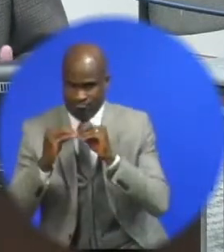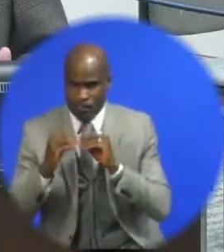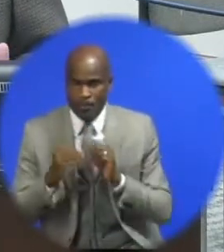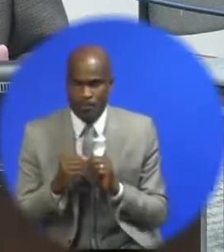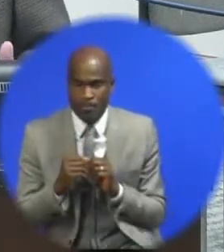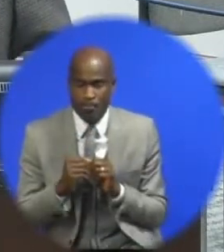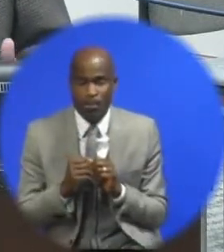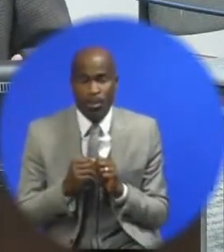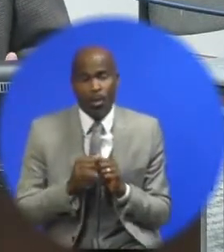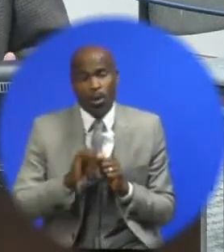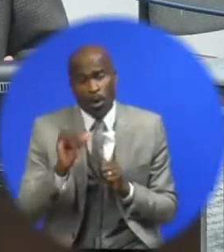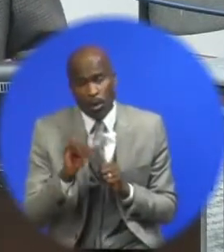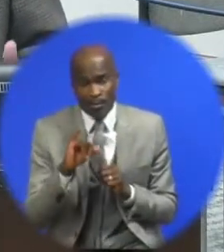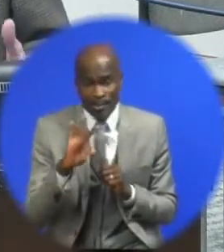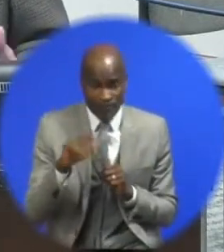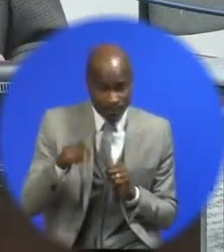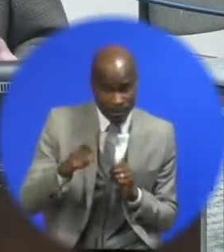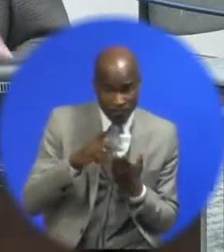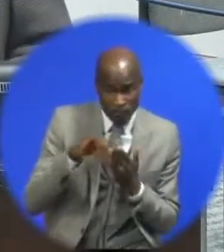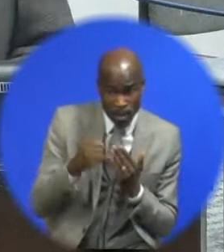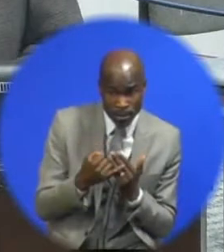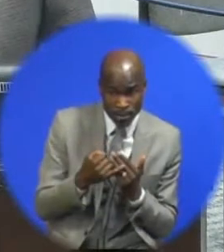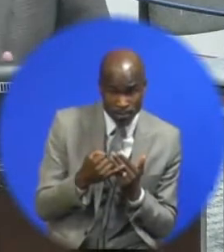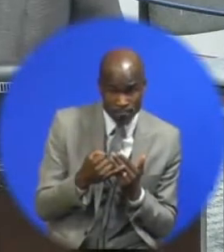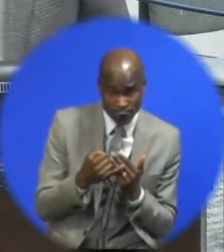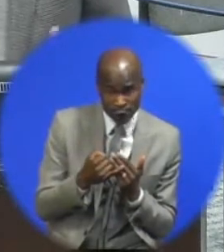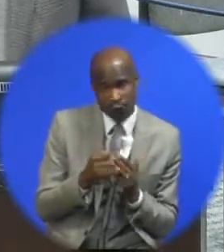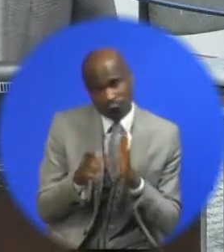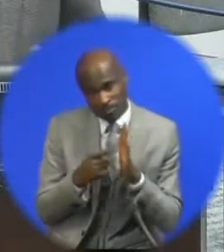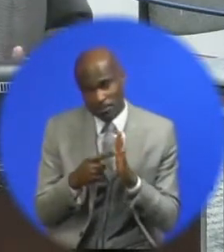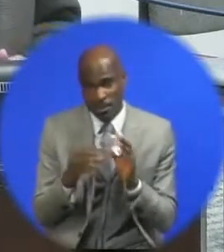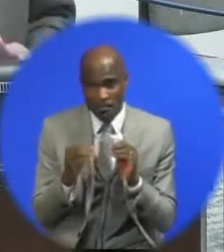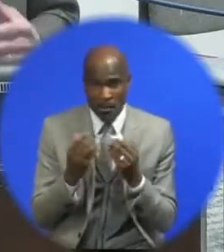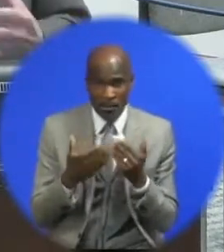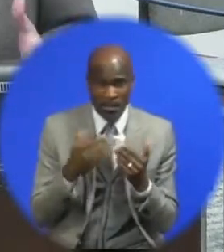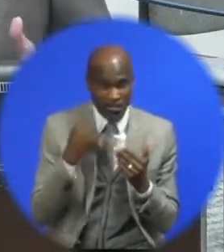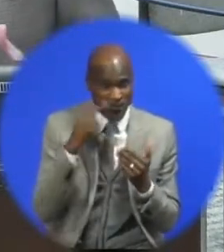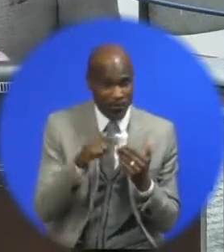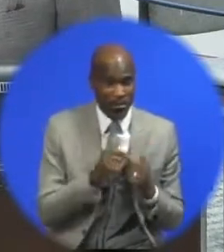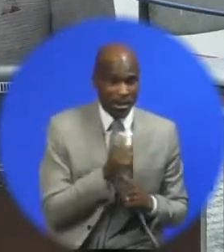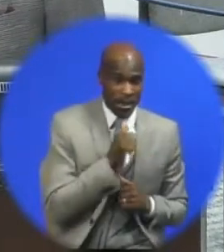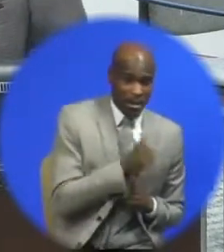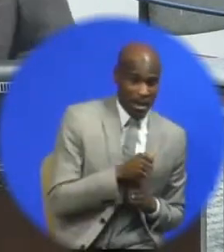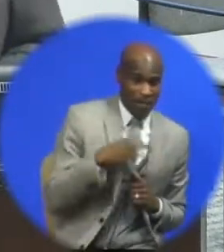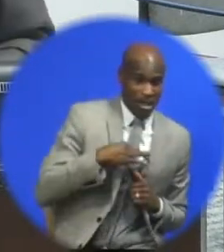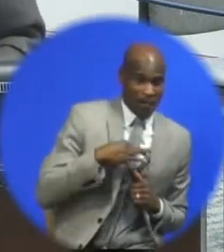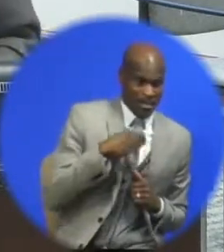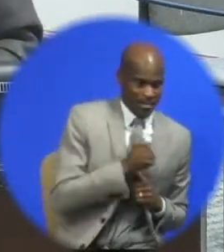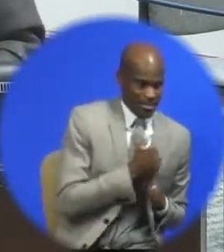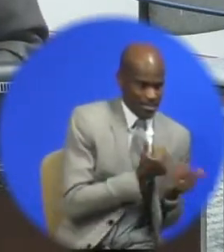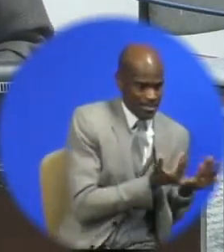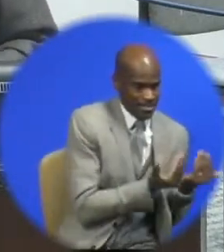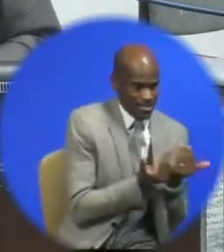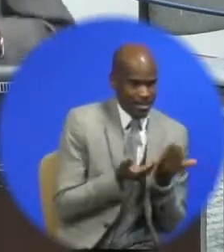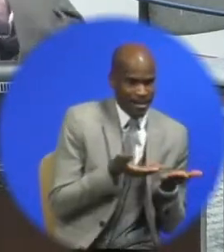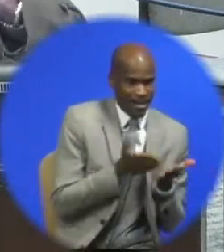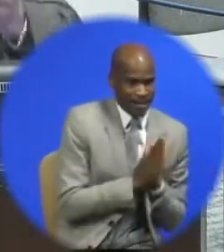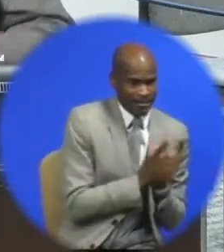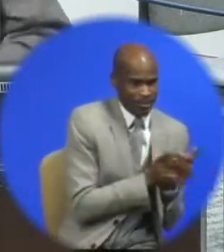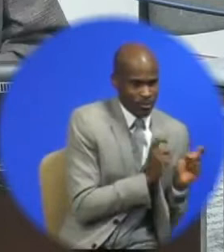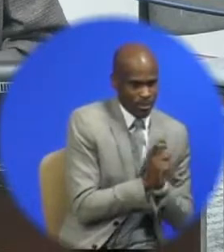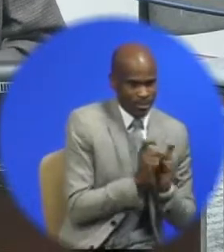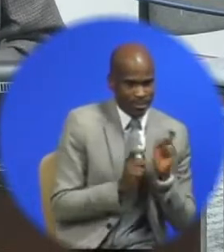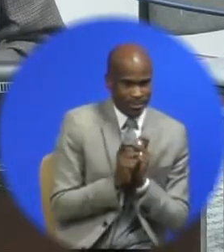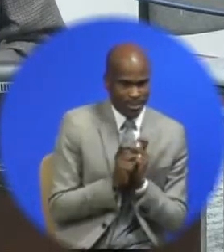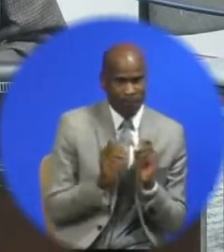got a project and you need some help, sometimes it's easier for a nonprofit to get donations than it is for a